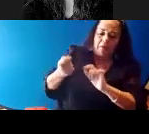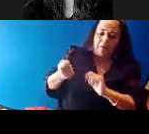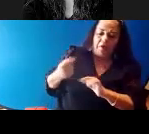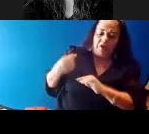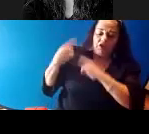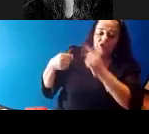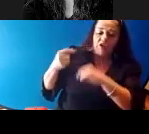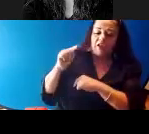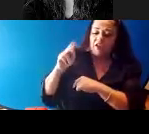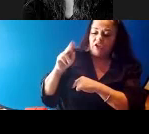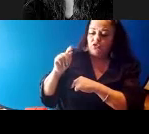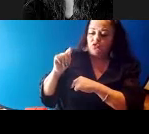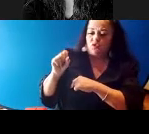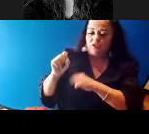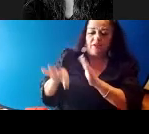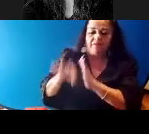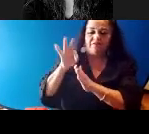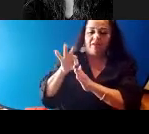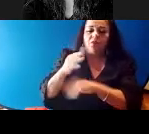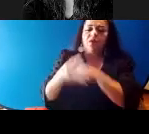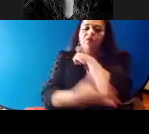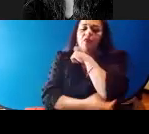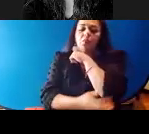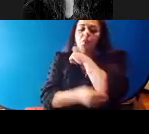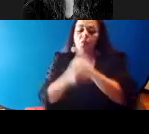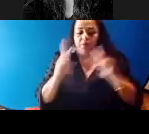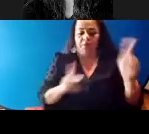traits typically found in the poor,